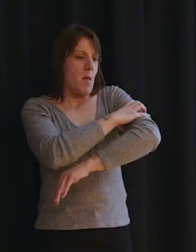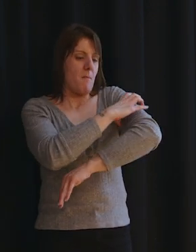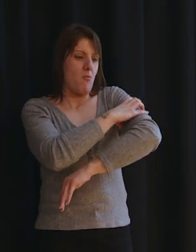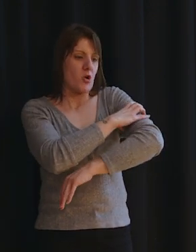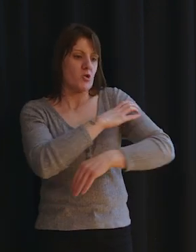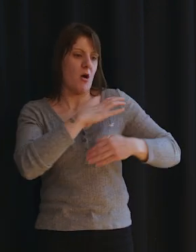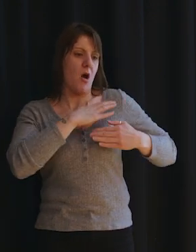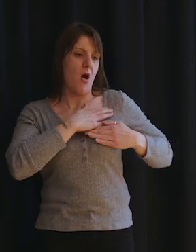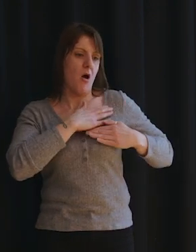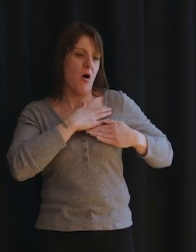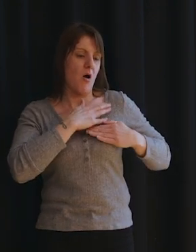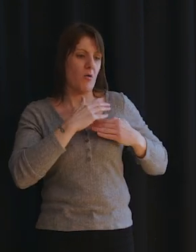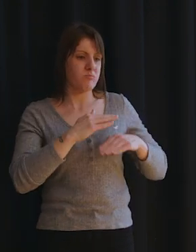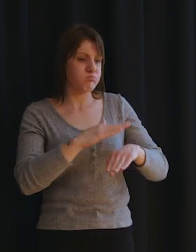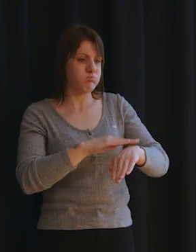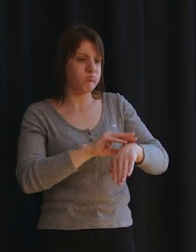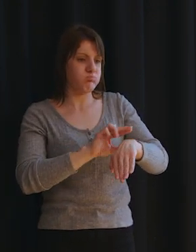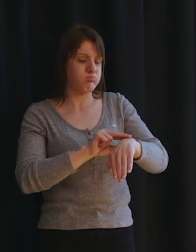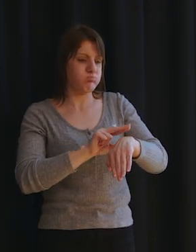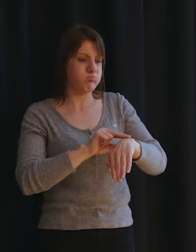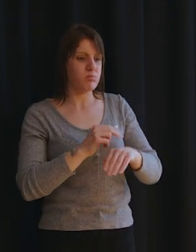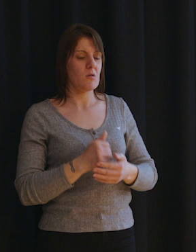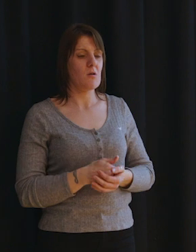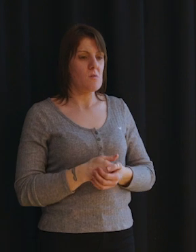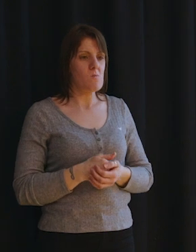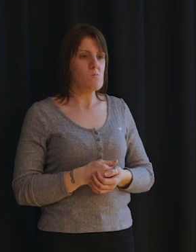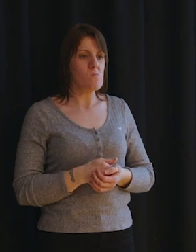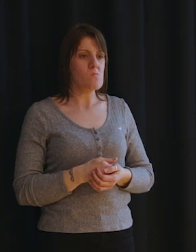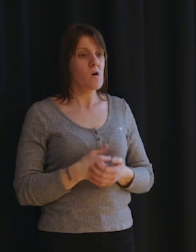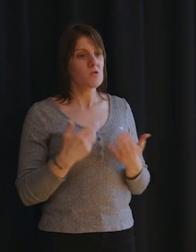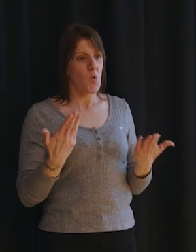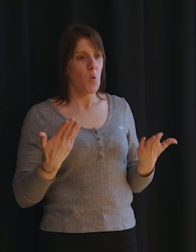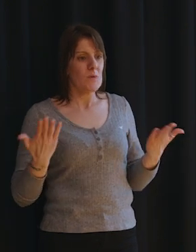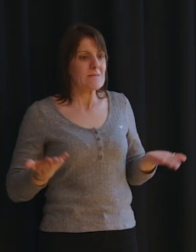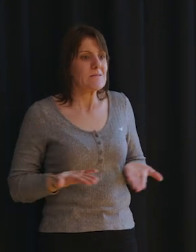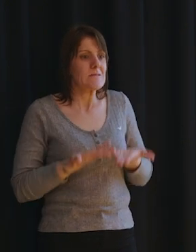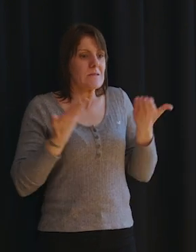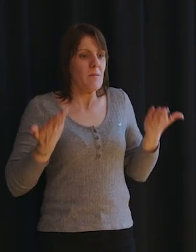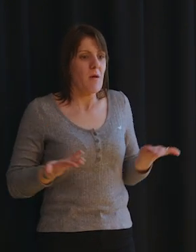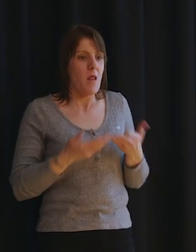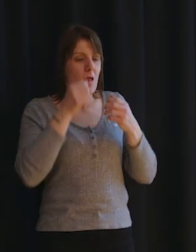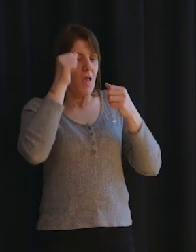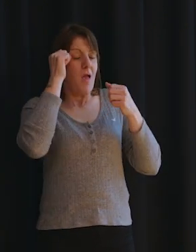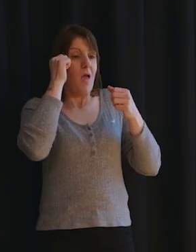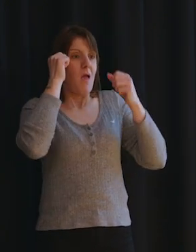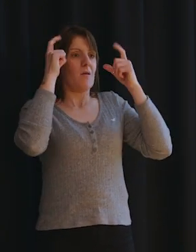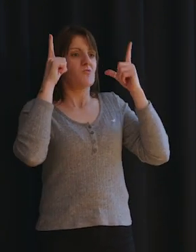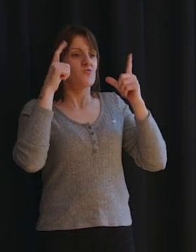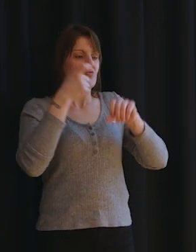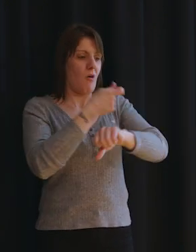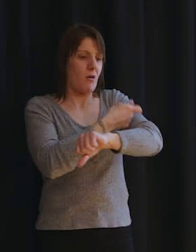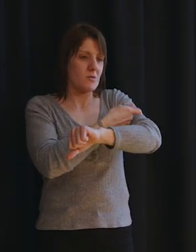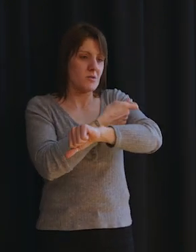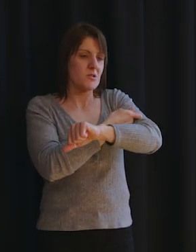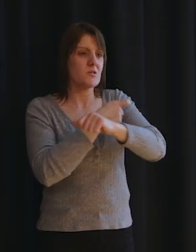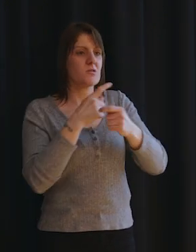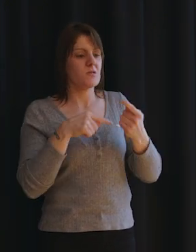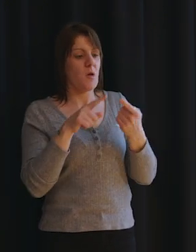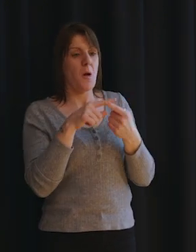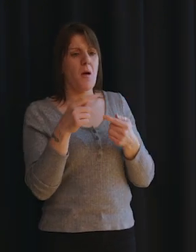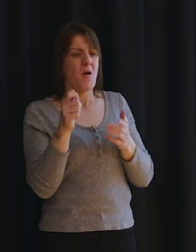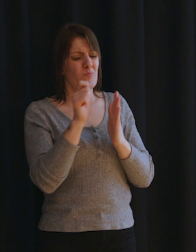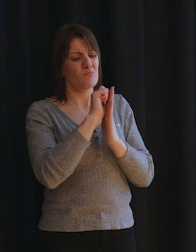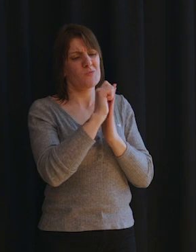rate, etc. So in terms of stimulant drugs, so obviously in terms of stimulant drugs